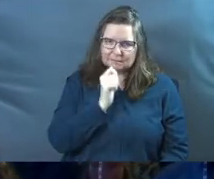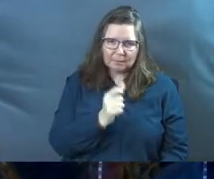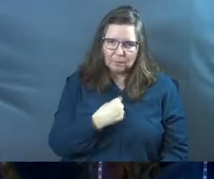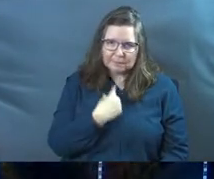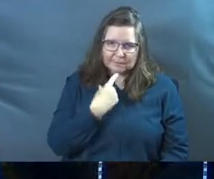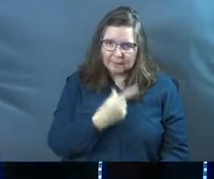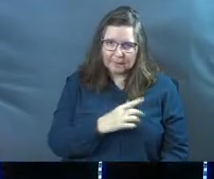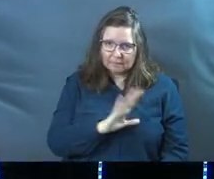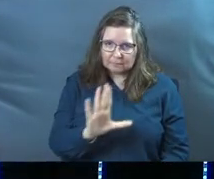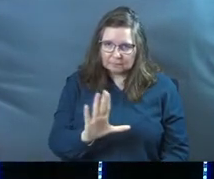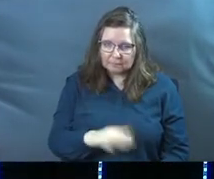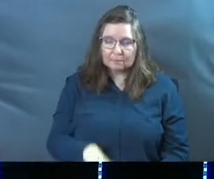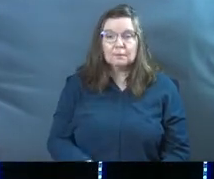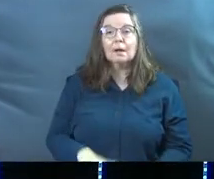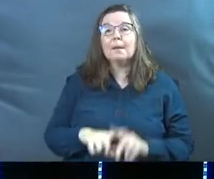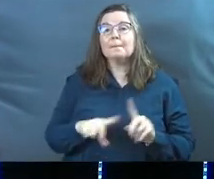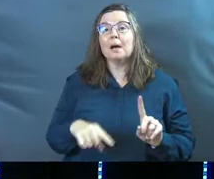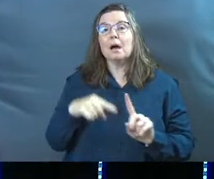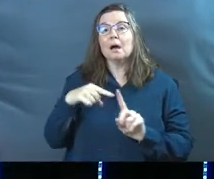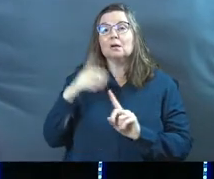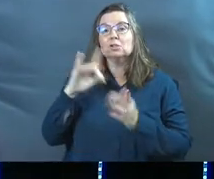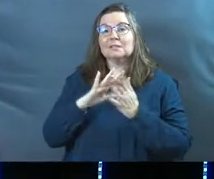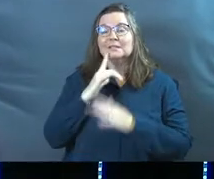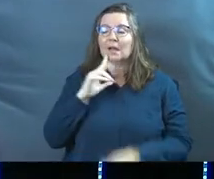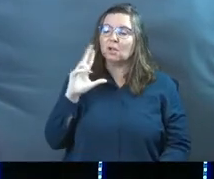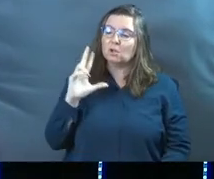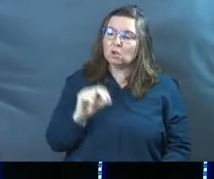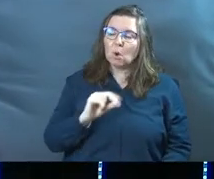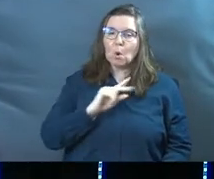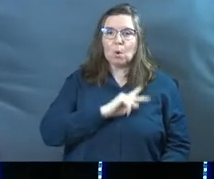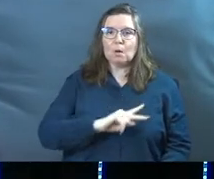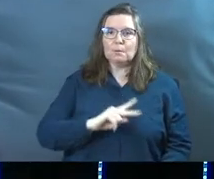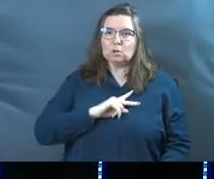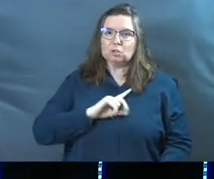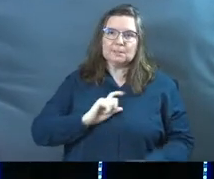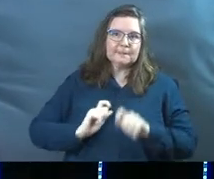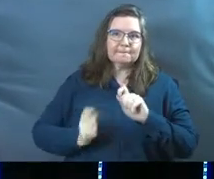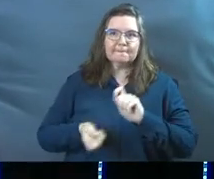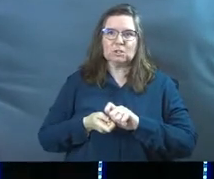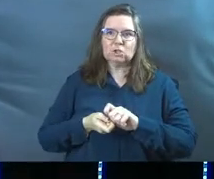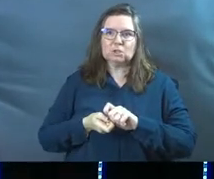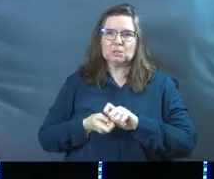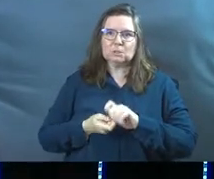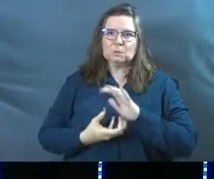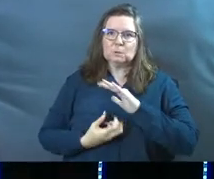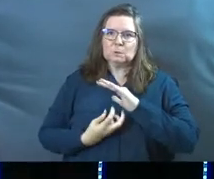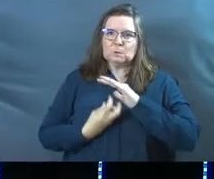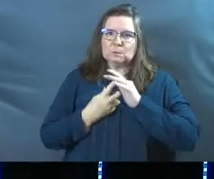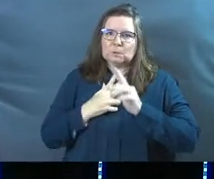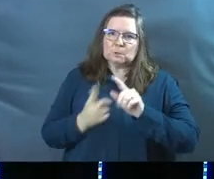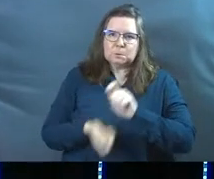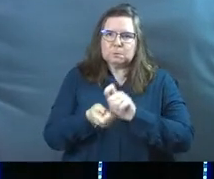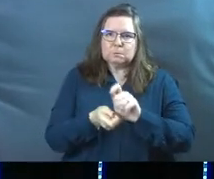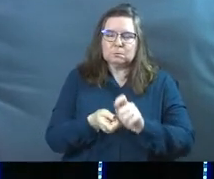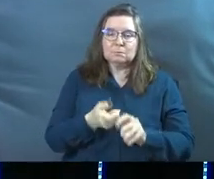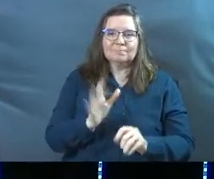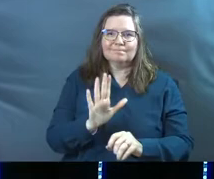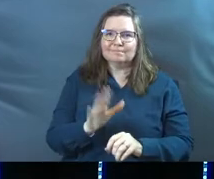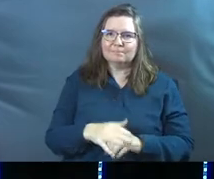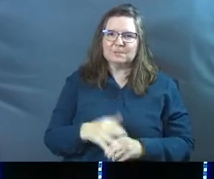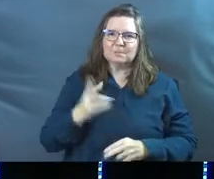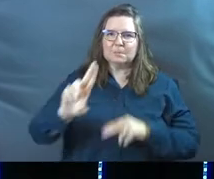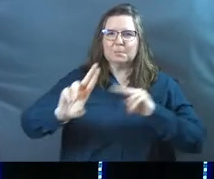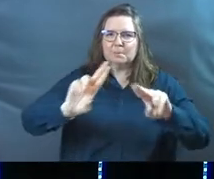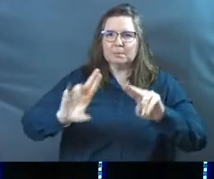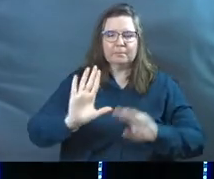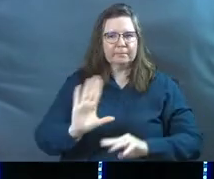it. But he's saying, no personal vengeance for Christians. He's saying, if somebody